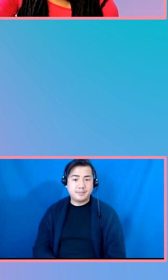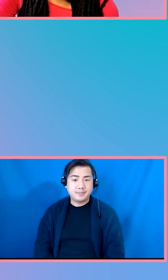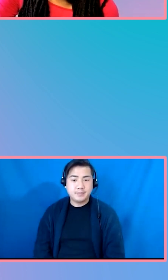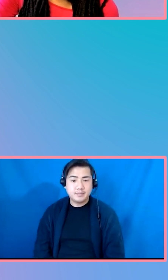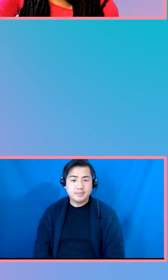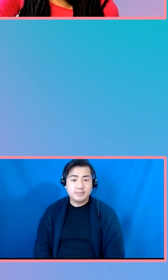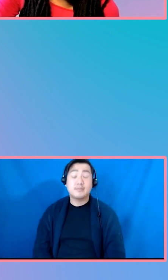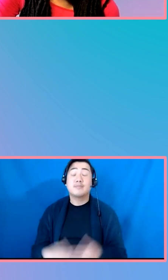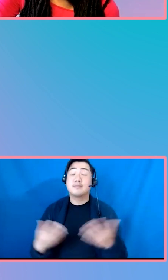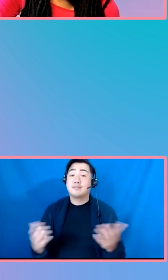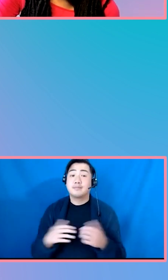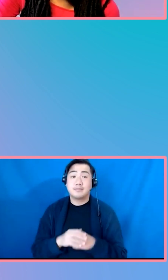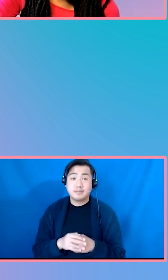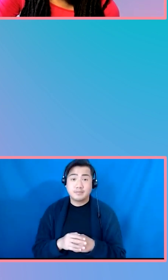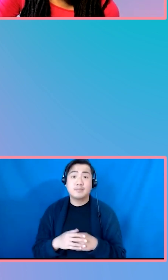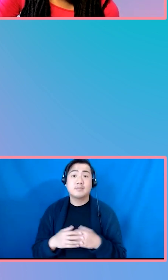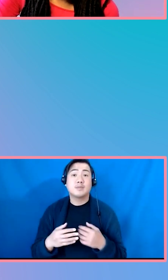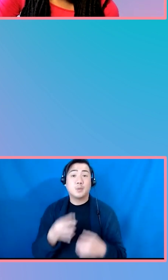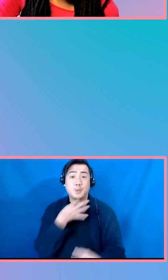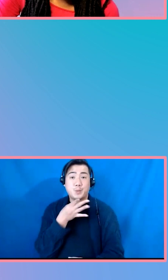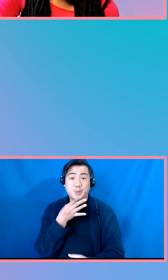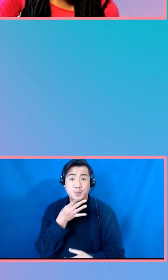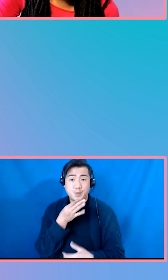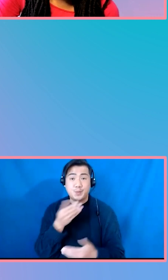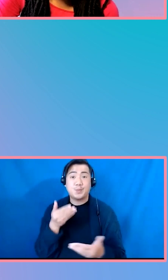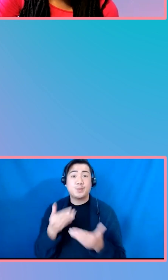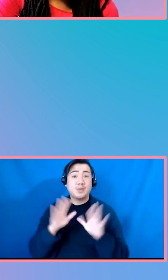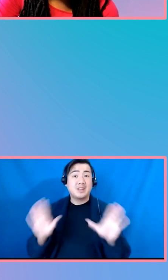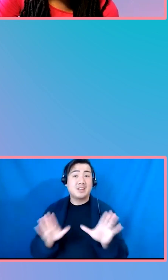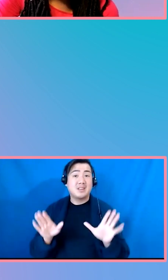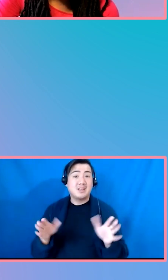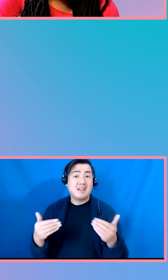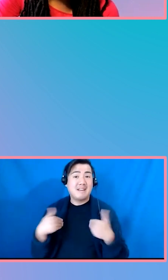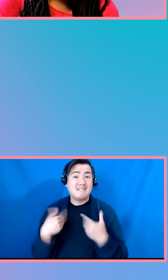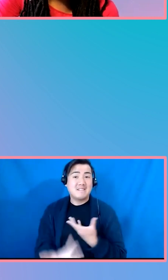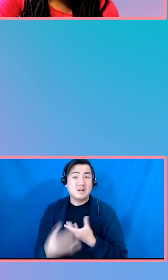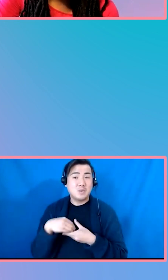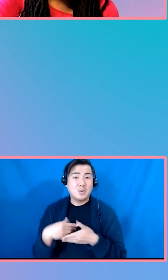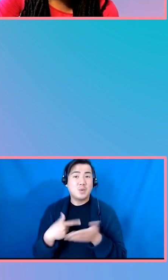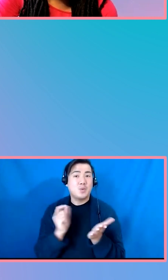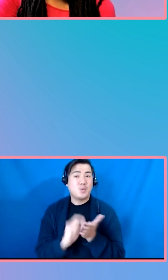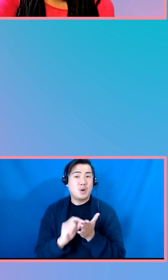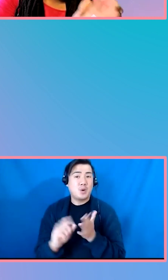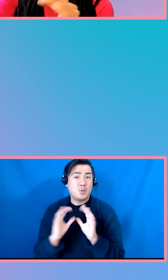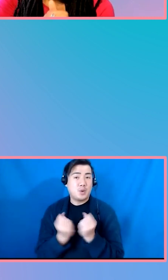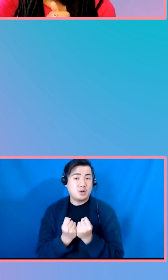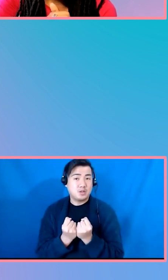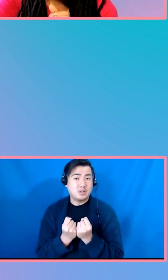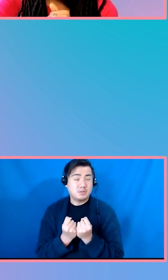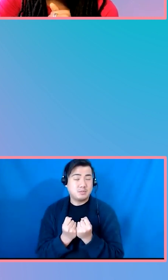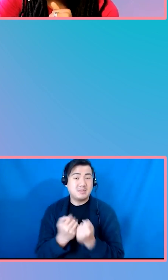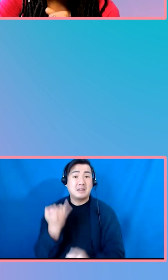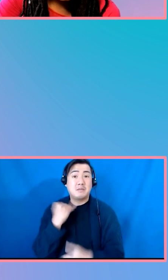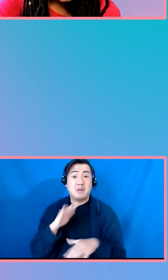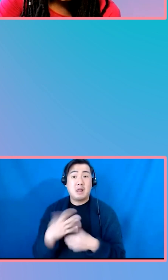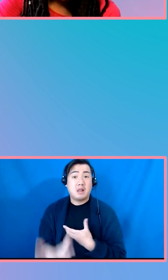Coming up this Monday on Sojourn, we have our Writing Inclusive Job Descriptions live workshop. If you haven't yet